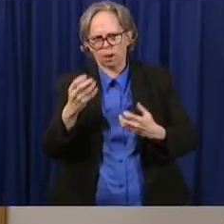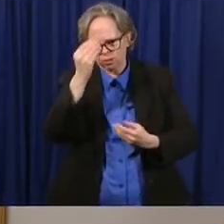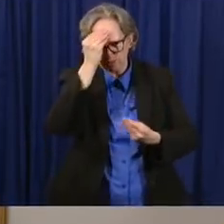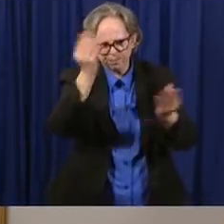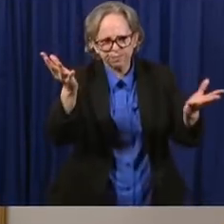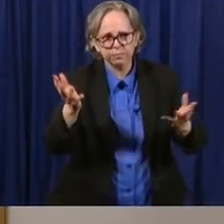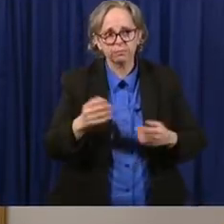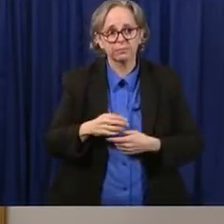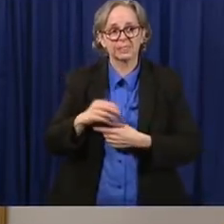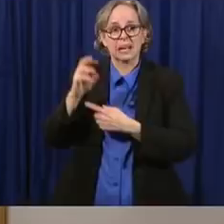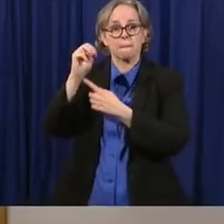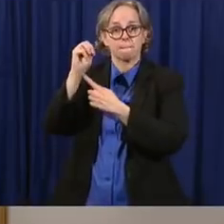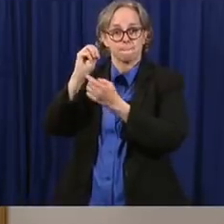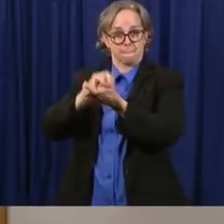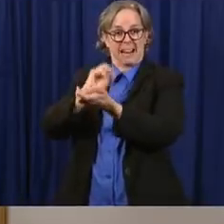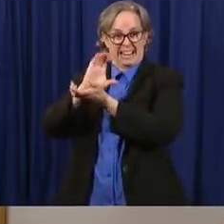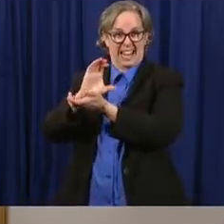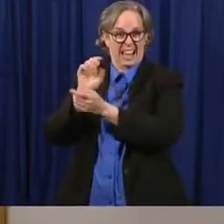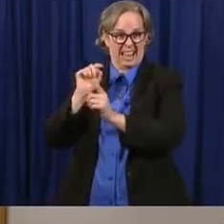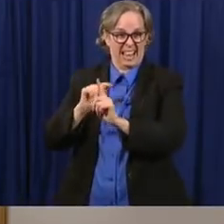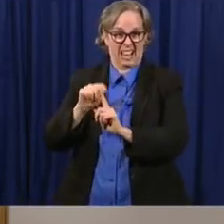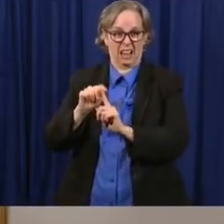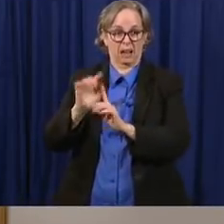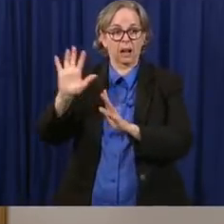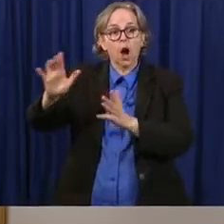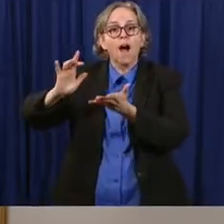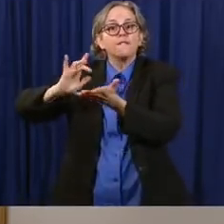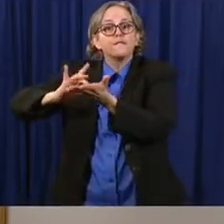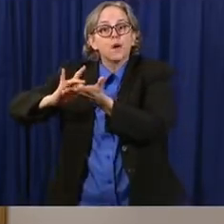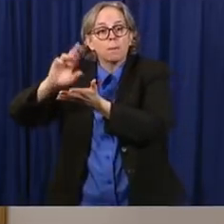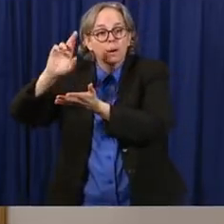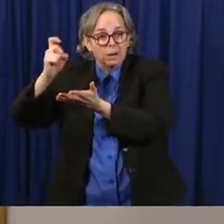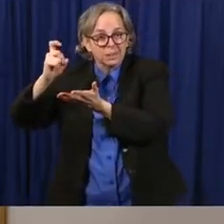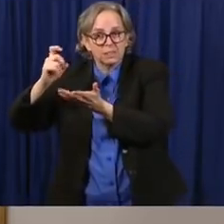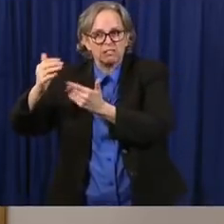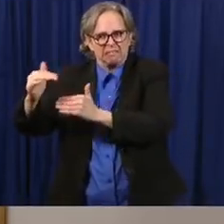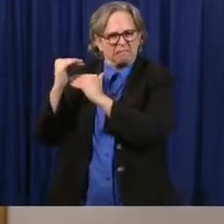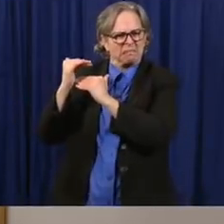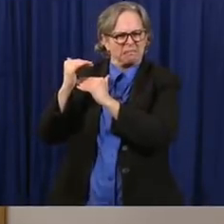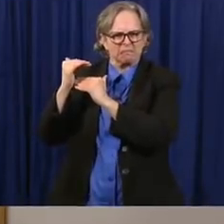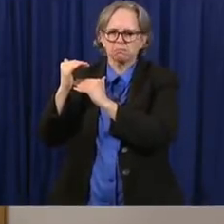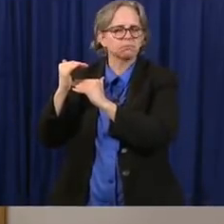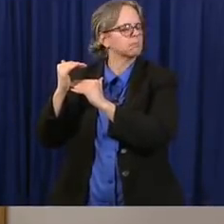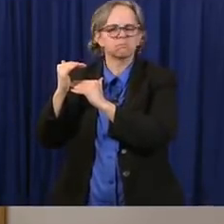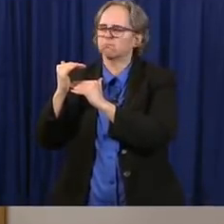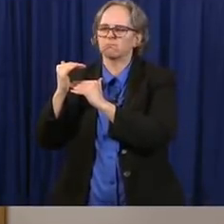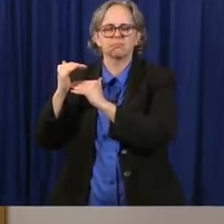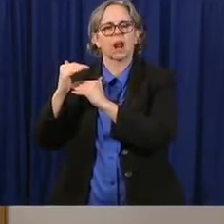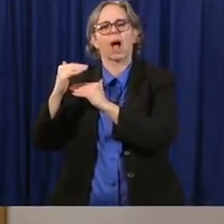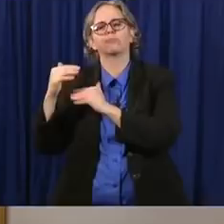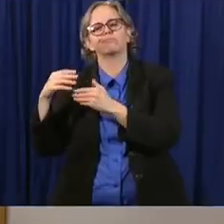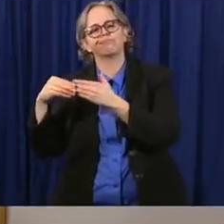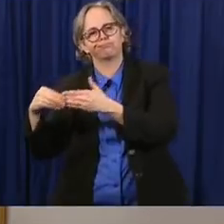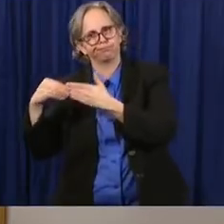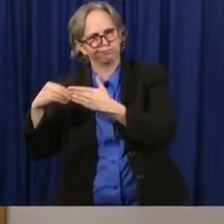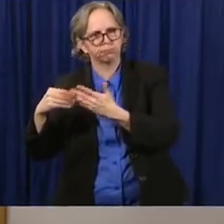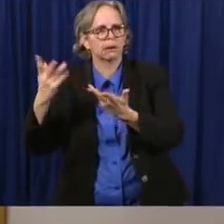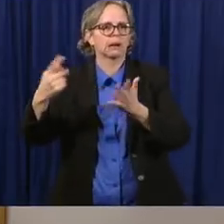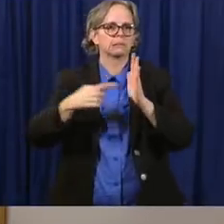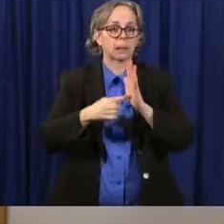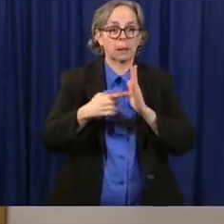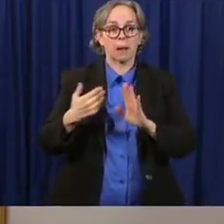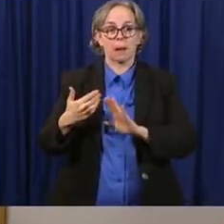pharmacy benefit restrictions as follows. Prior authorization will be bypassed for new